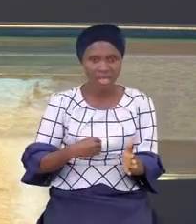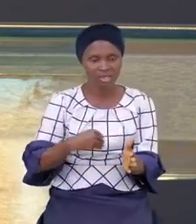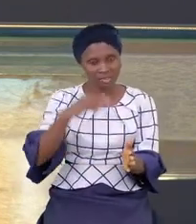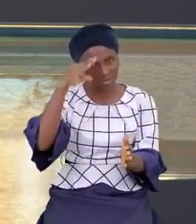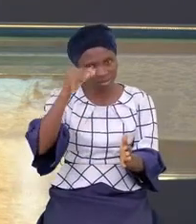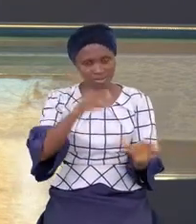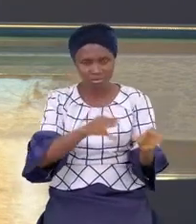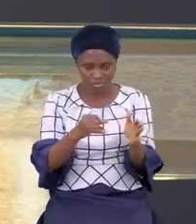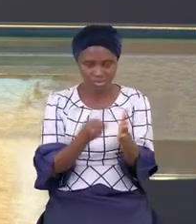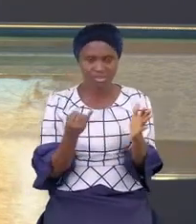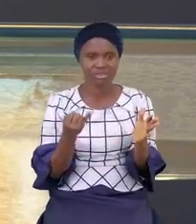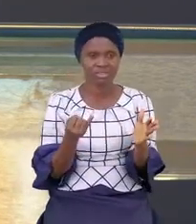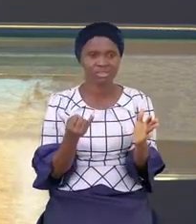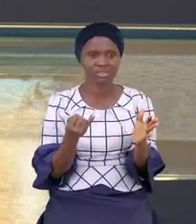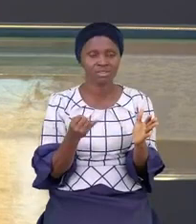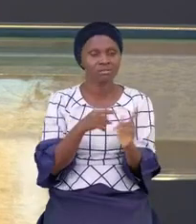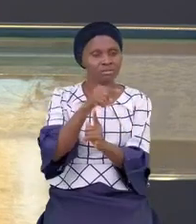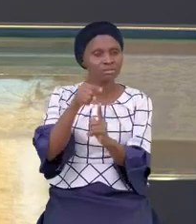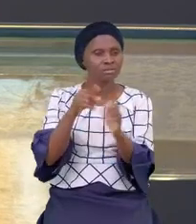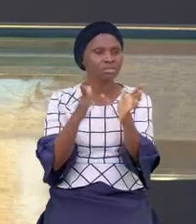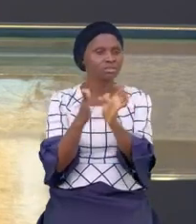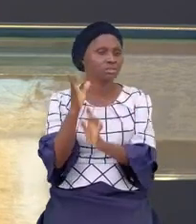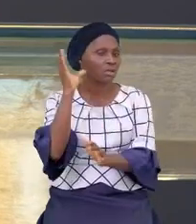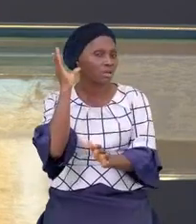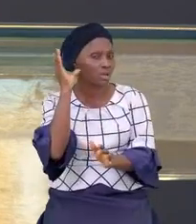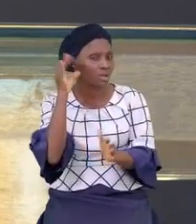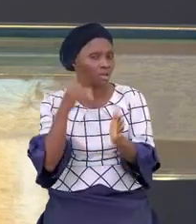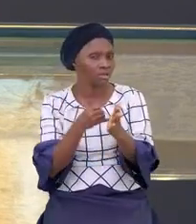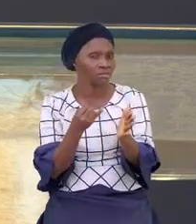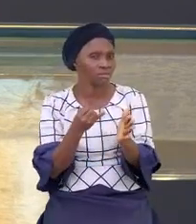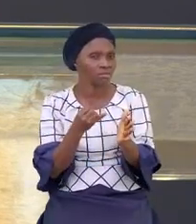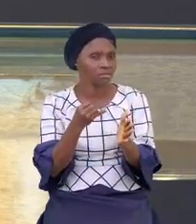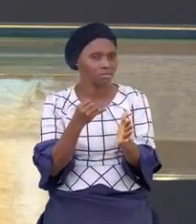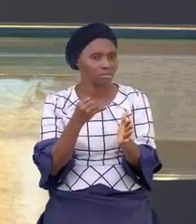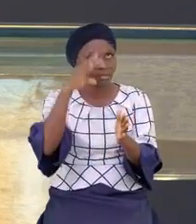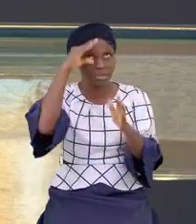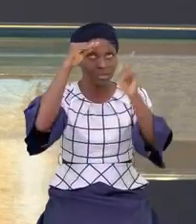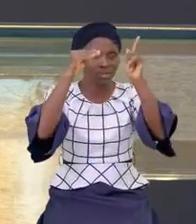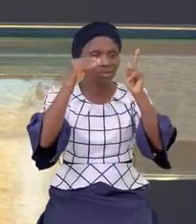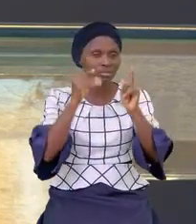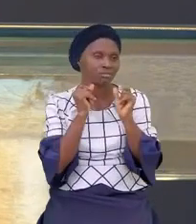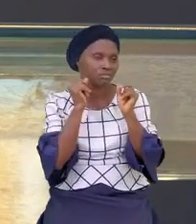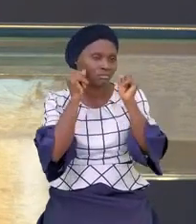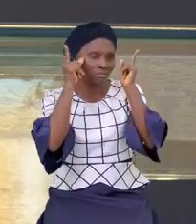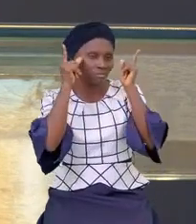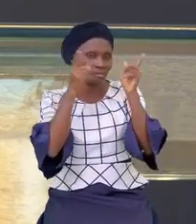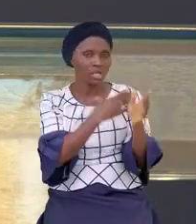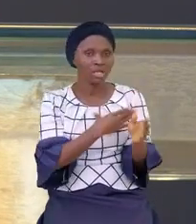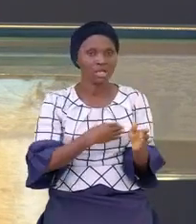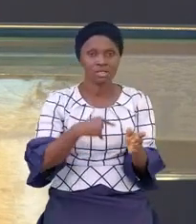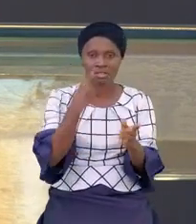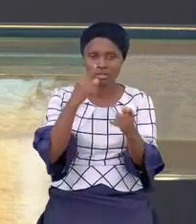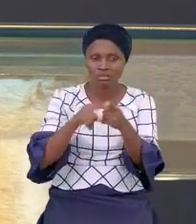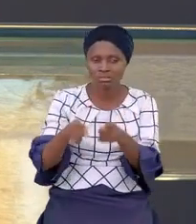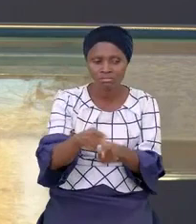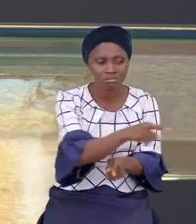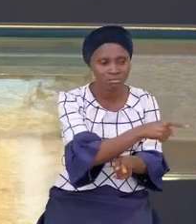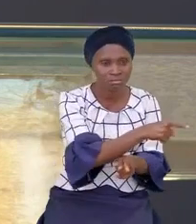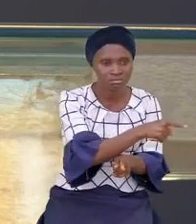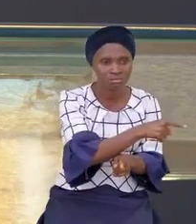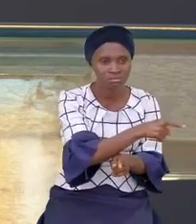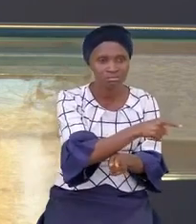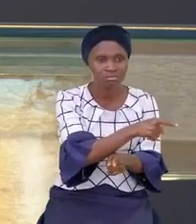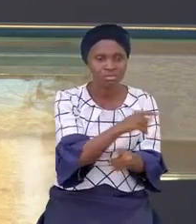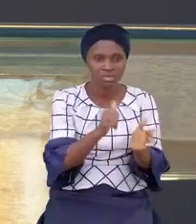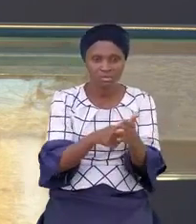doeth it. When Jesus heard it, he marveled and said to them